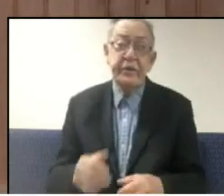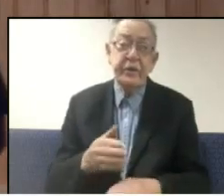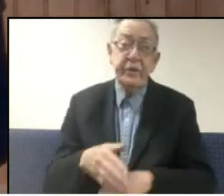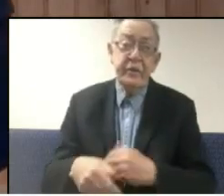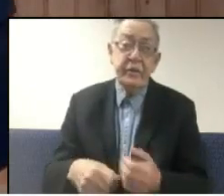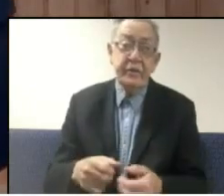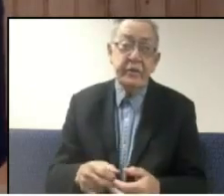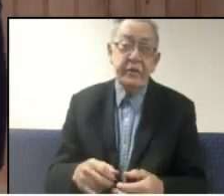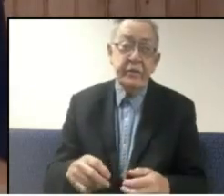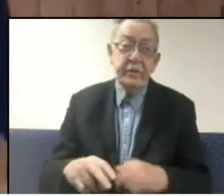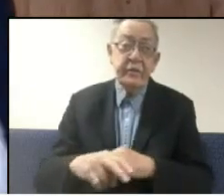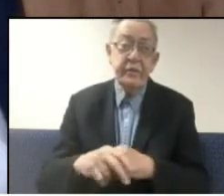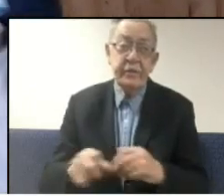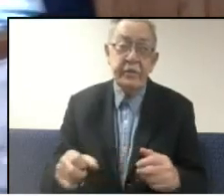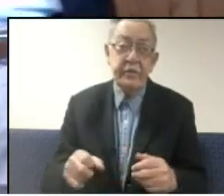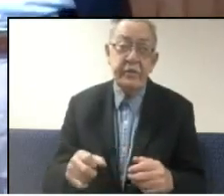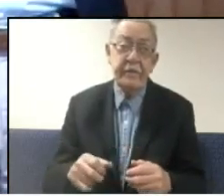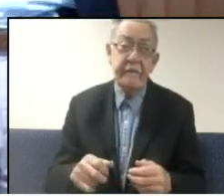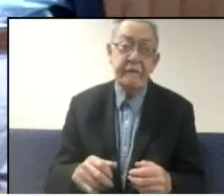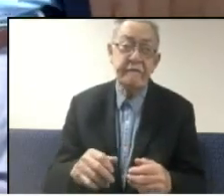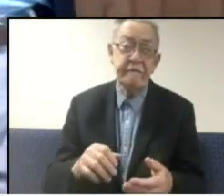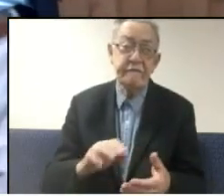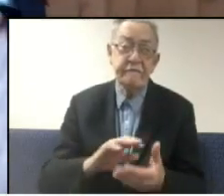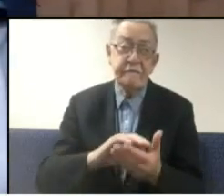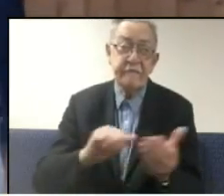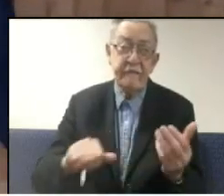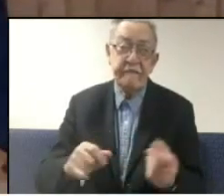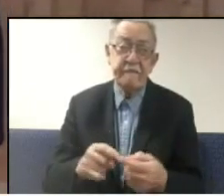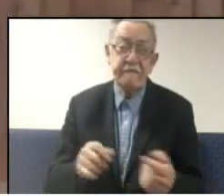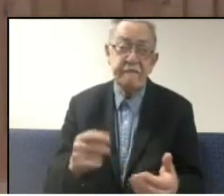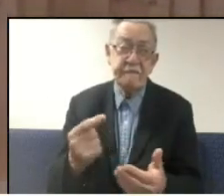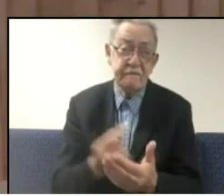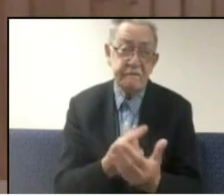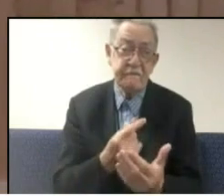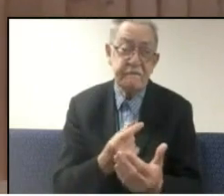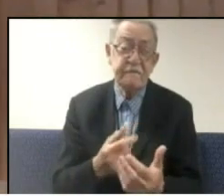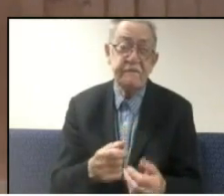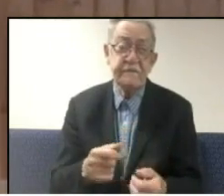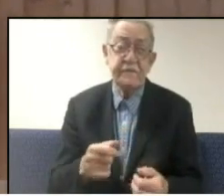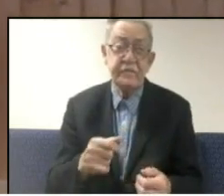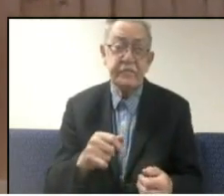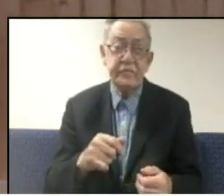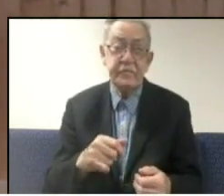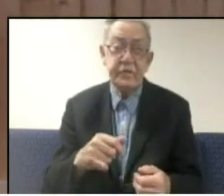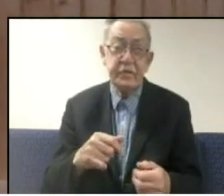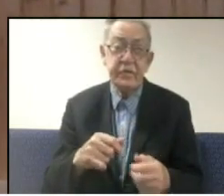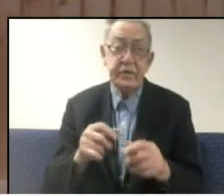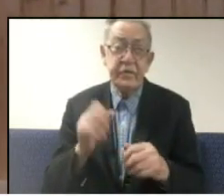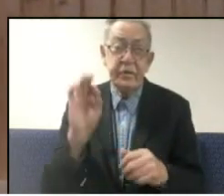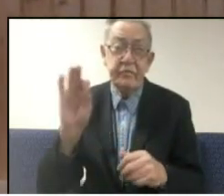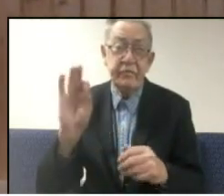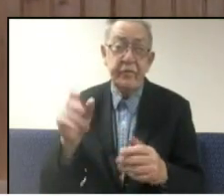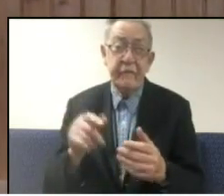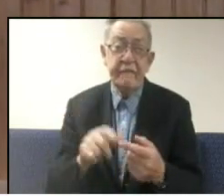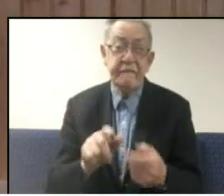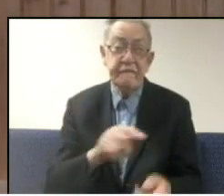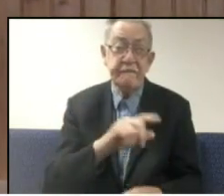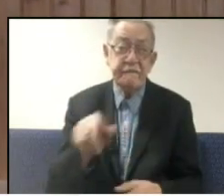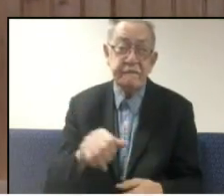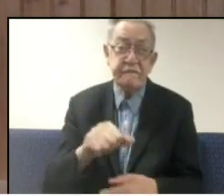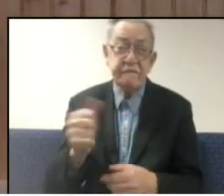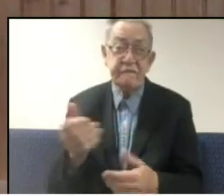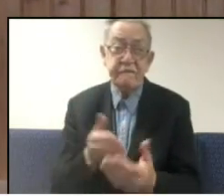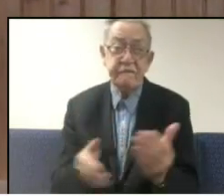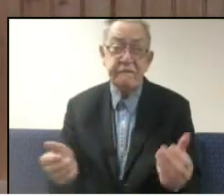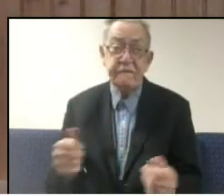so quickly removed from the gospel, and there's really only one gospel, is the gospel that he had preached to them, and anything else, you ought to be